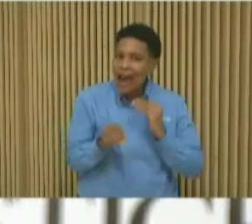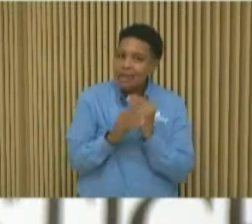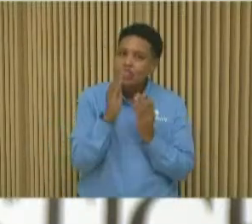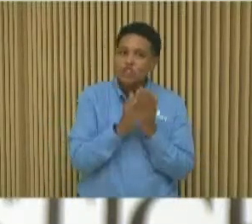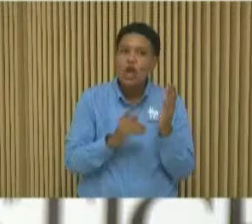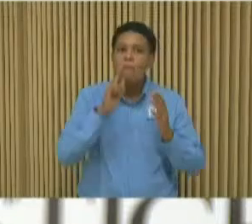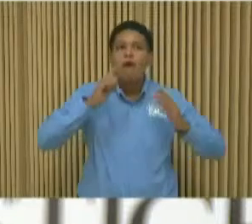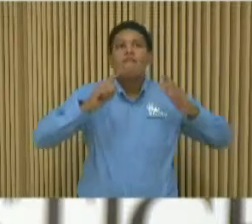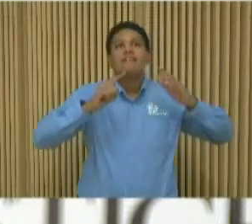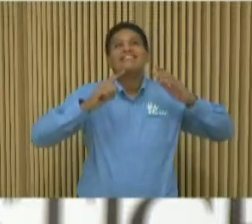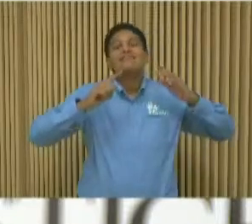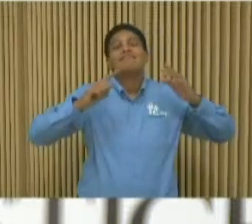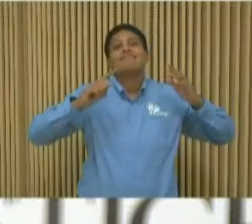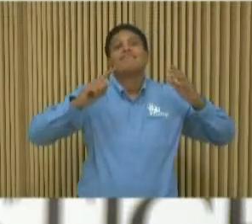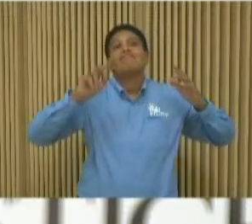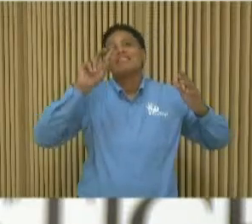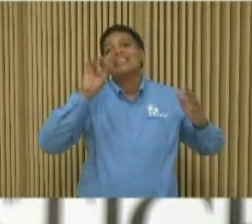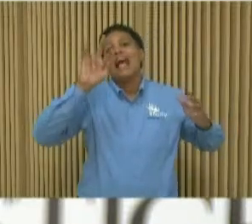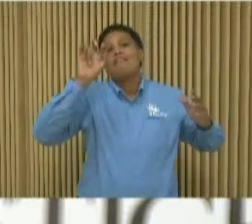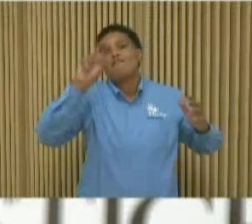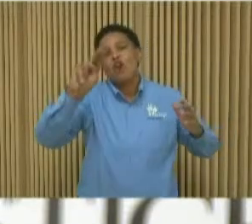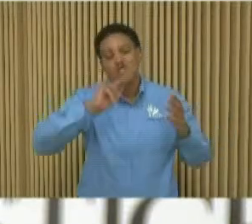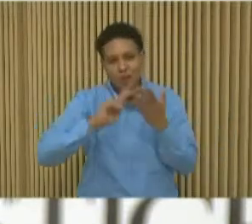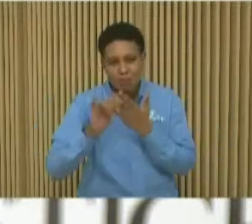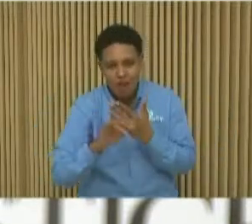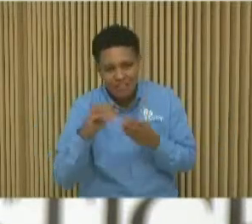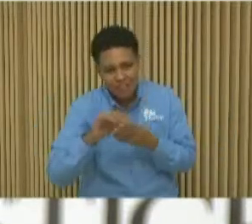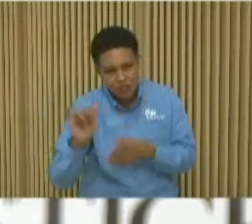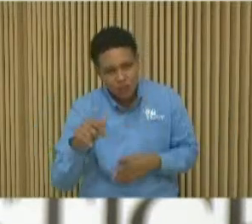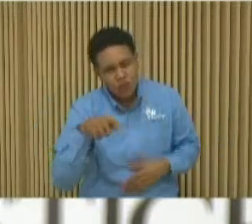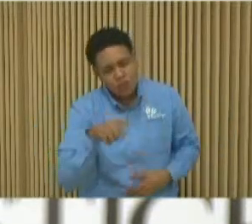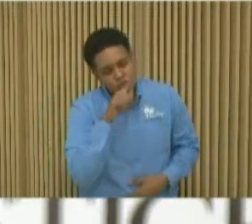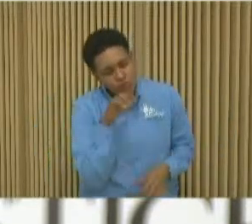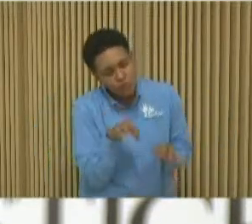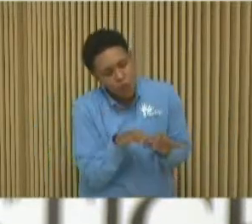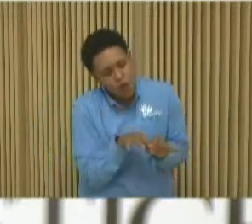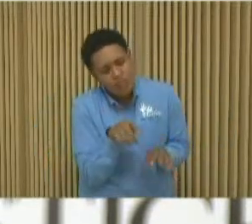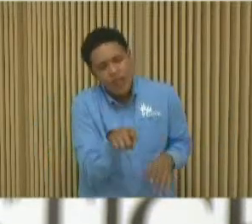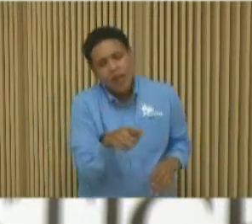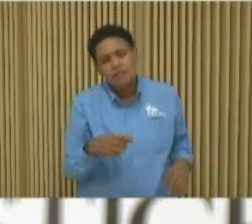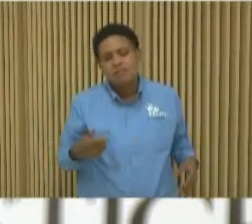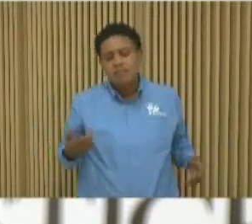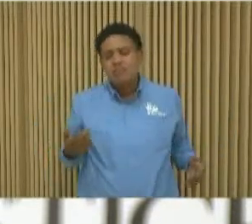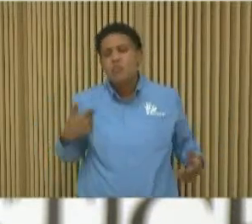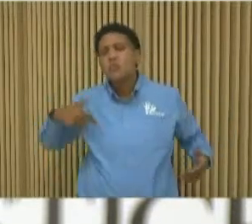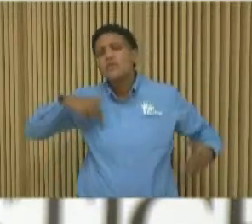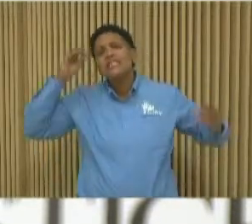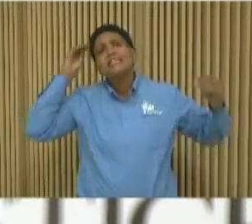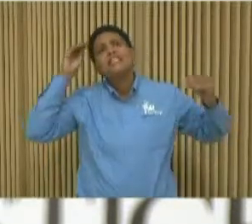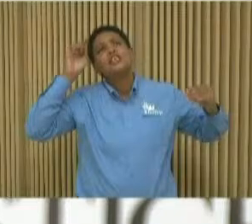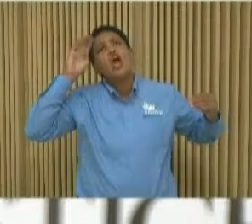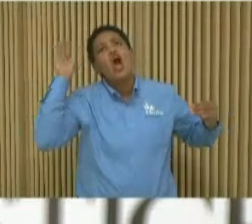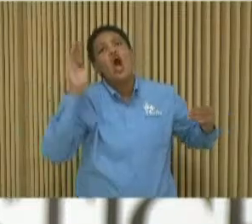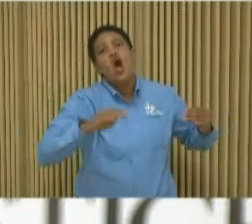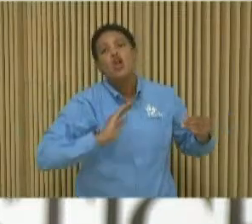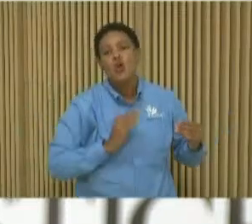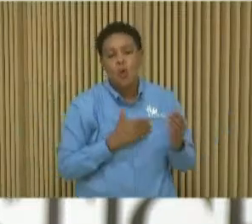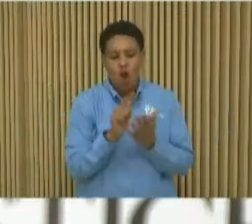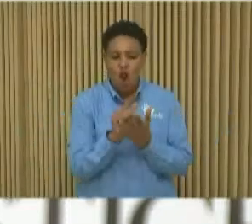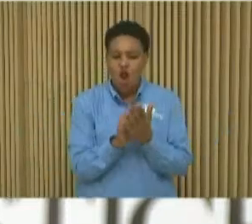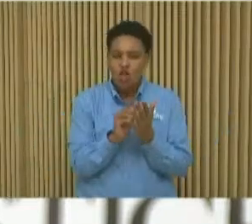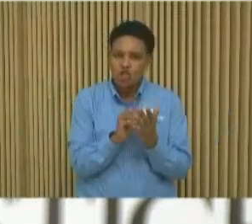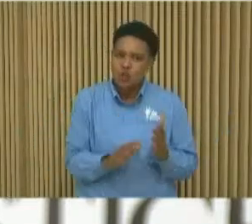the diversion projects as well. So these are all very useful, and we teach them all to our law